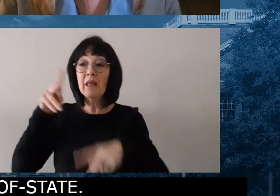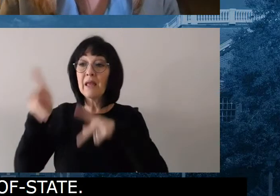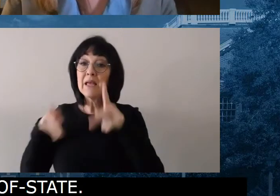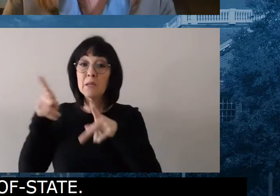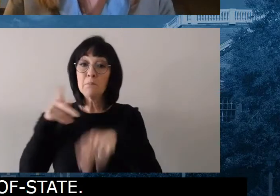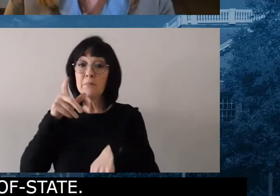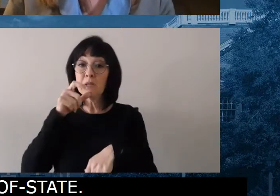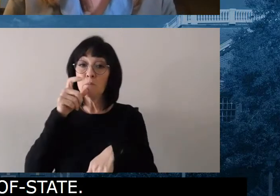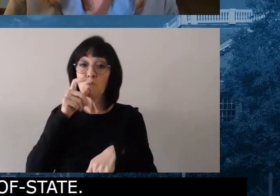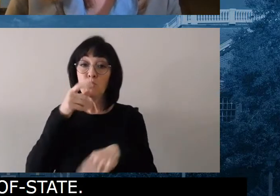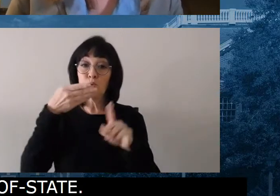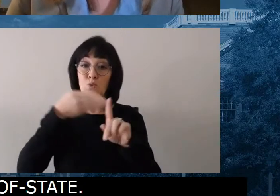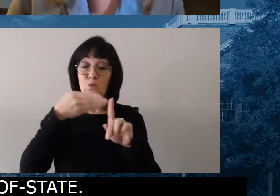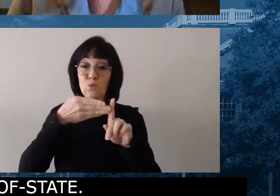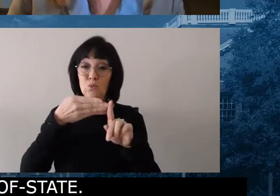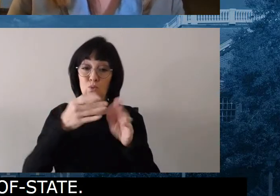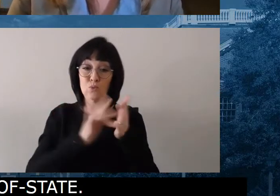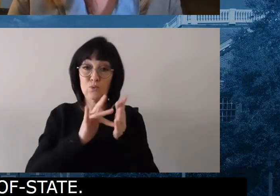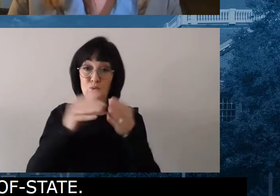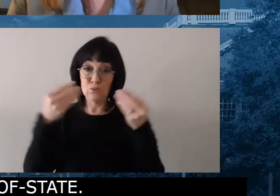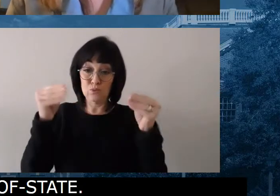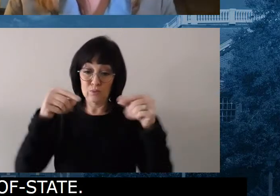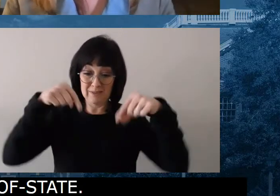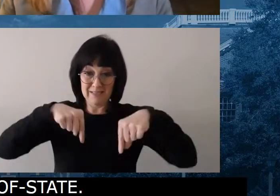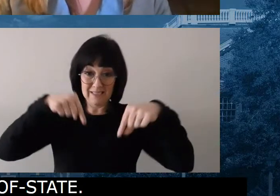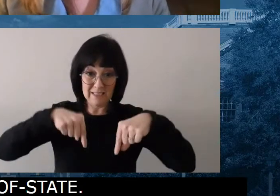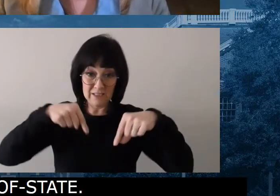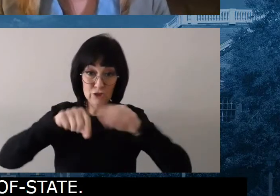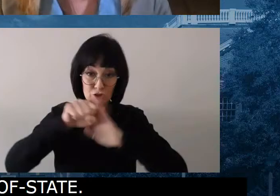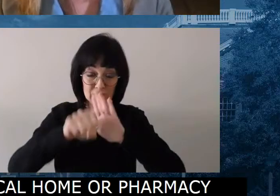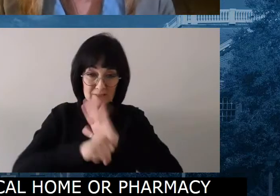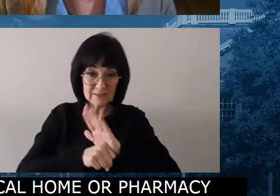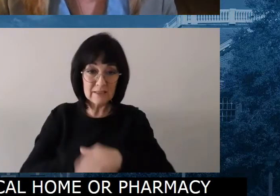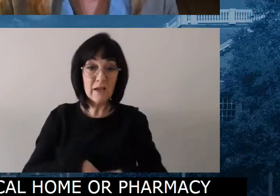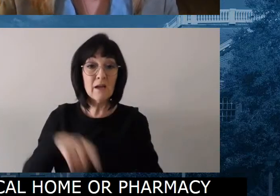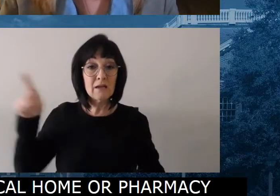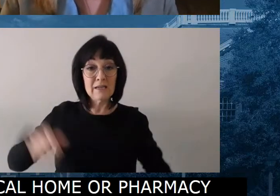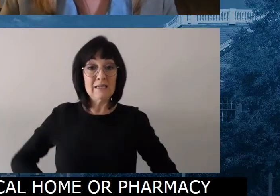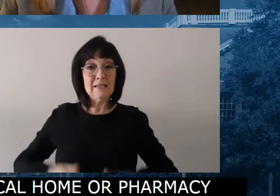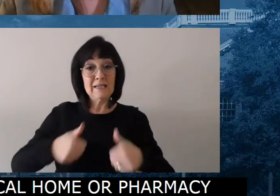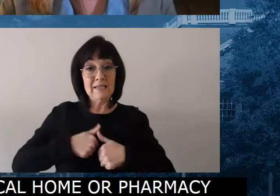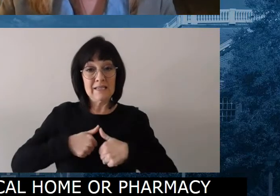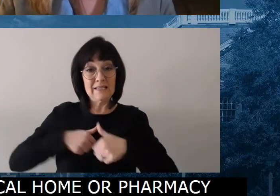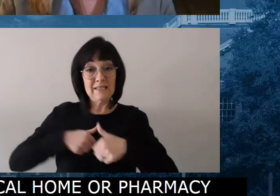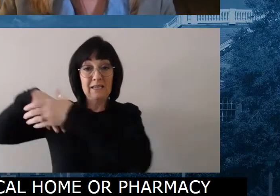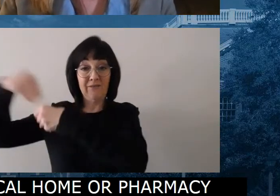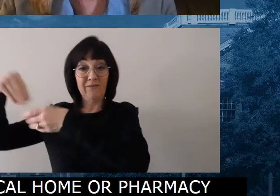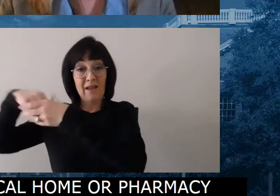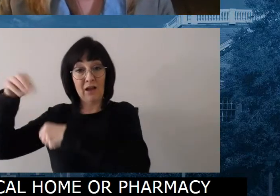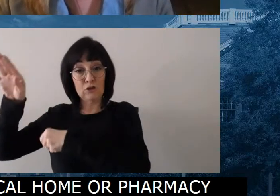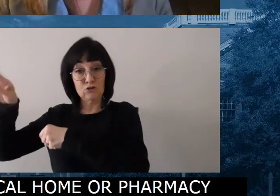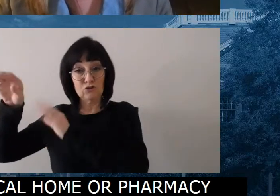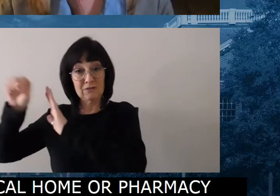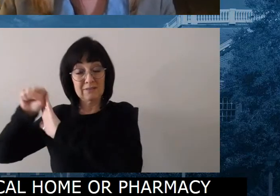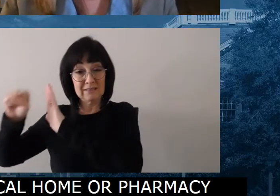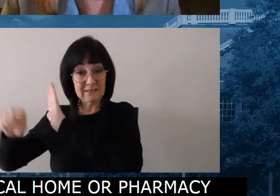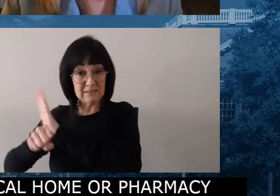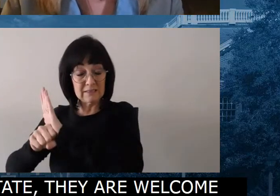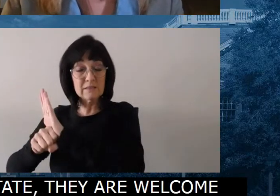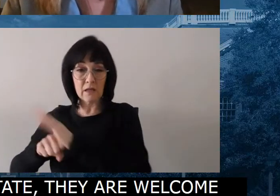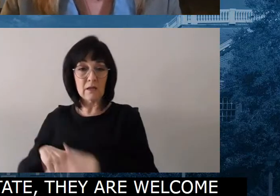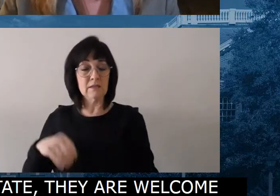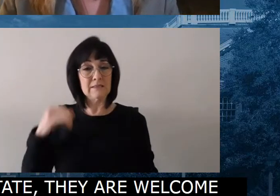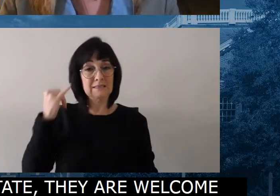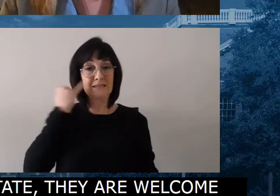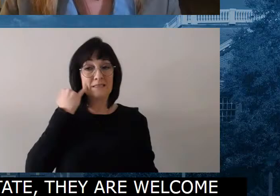here, but live outside of the state, they're welcome to get vaccinated in Delaware, especially affiliated with